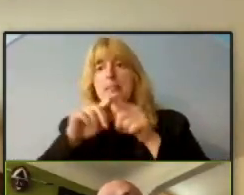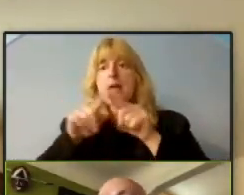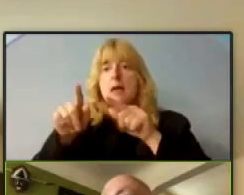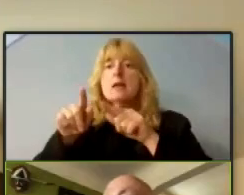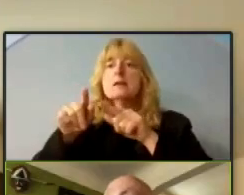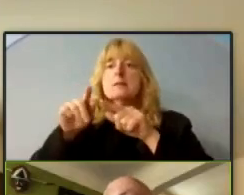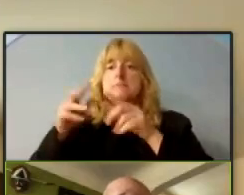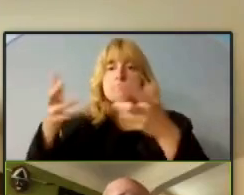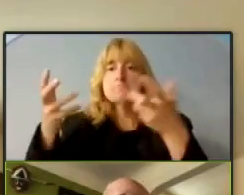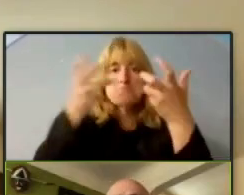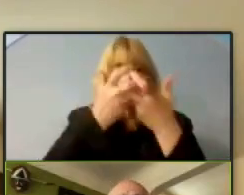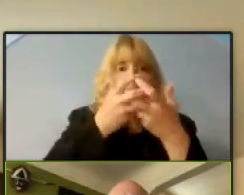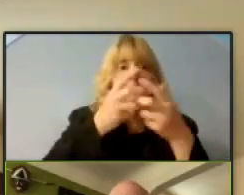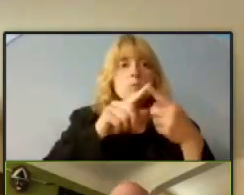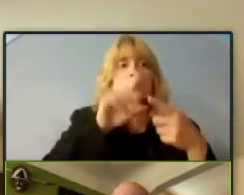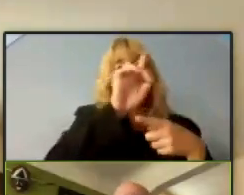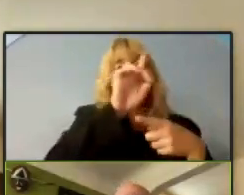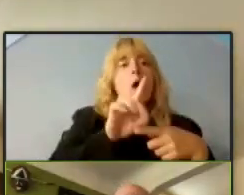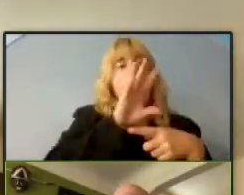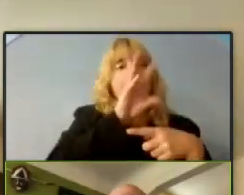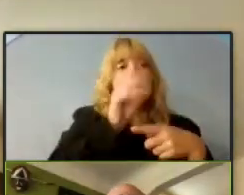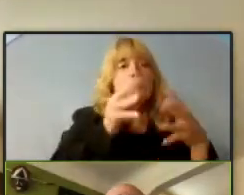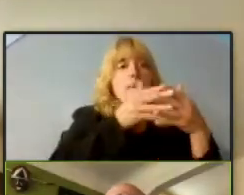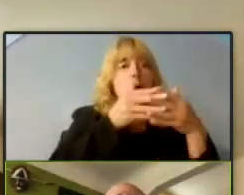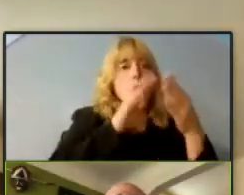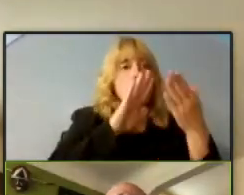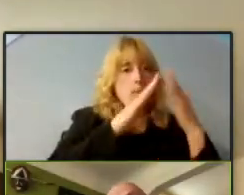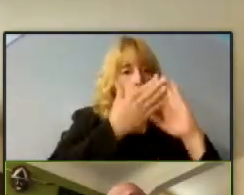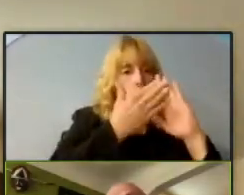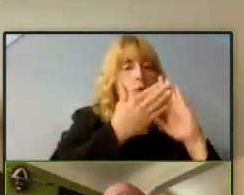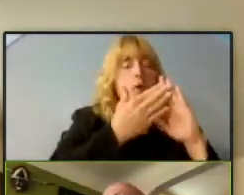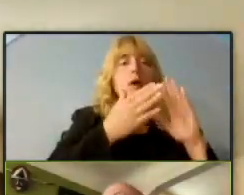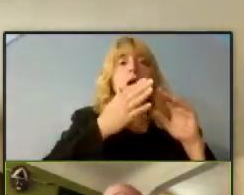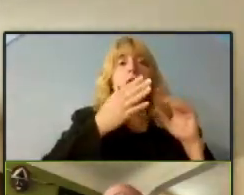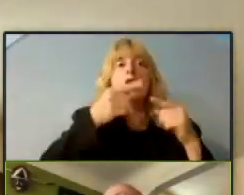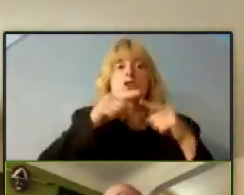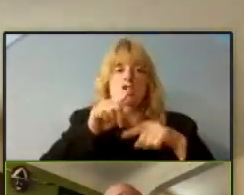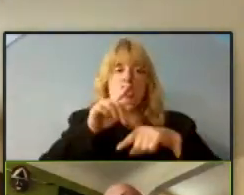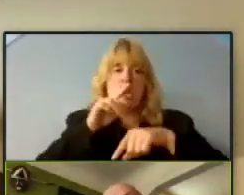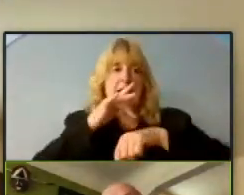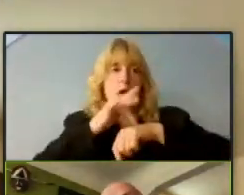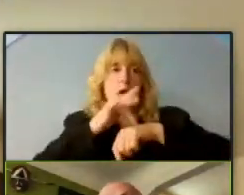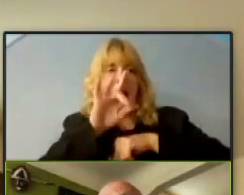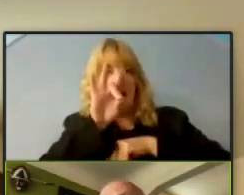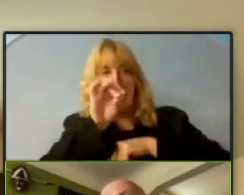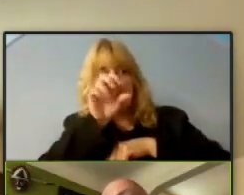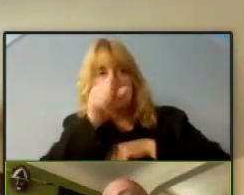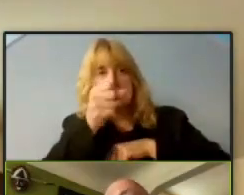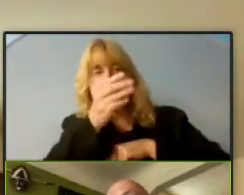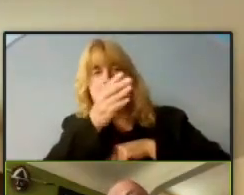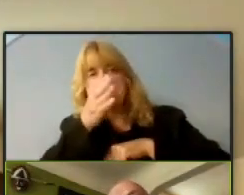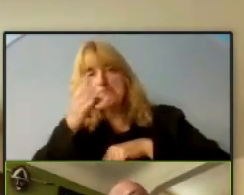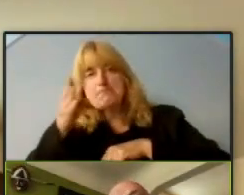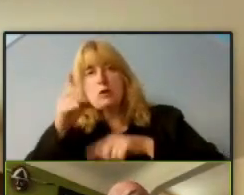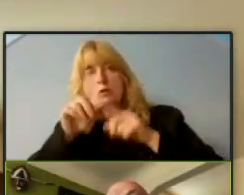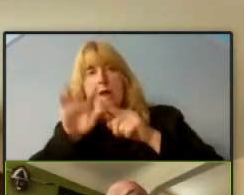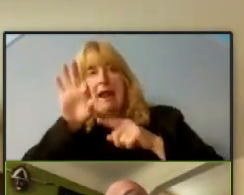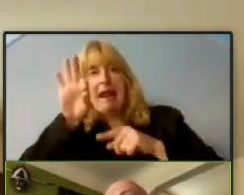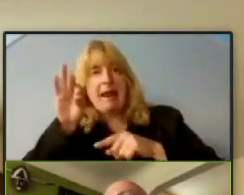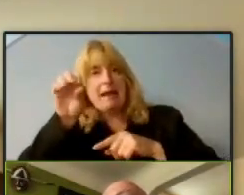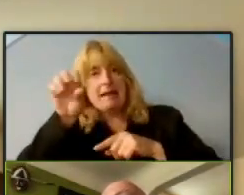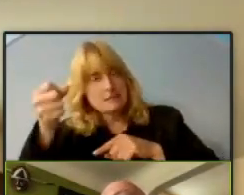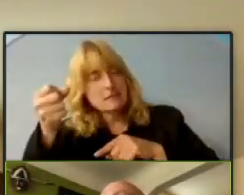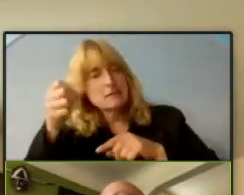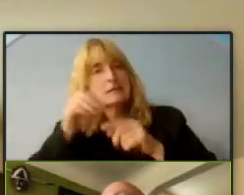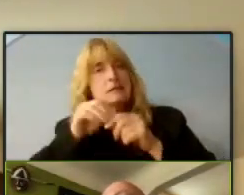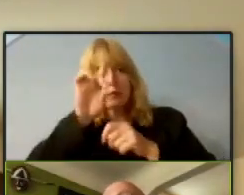African American community. That the AIDS struggle of the late 80s and early 90s in Detroit specifically was